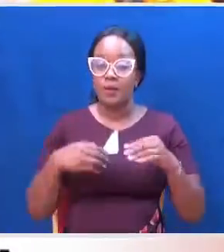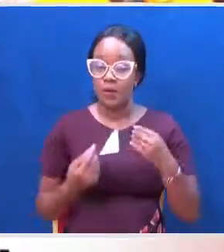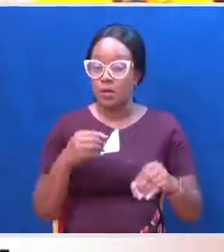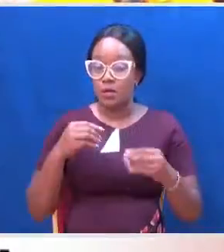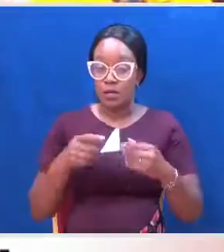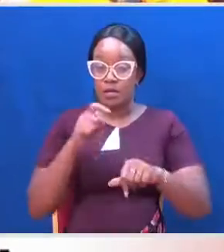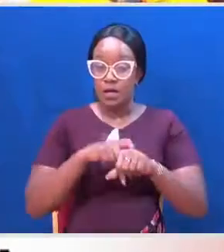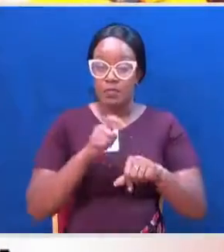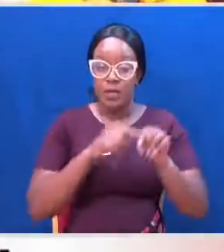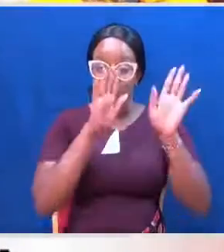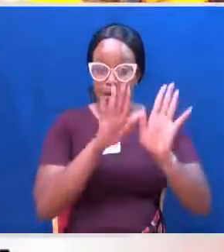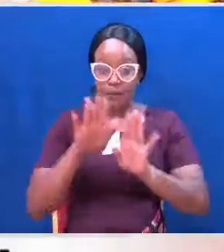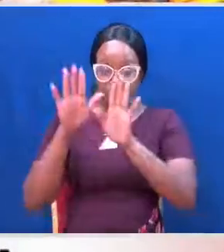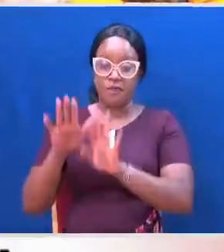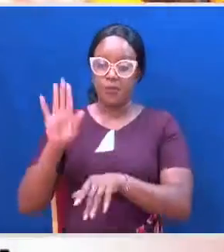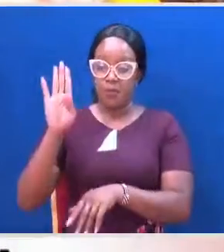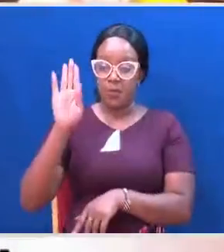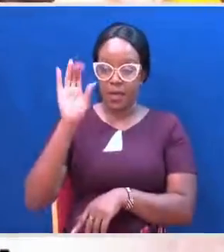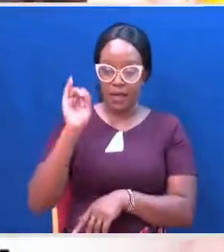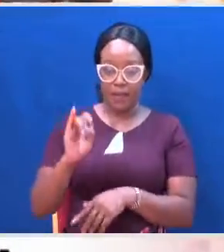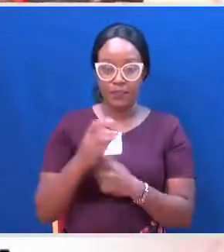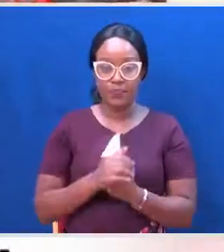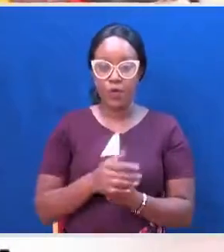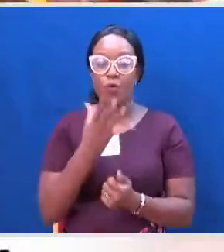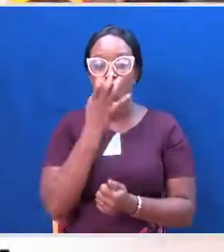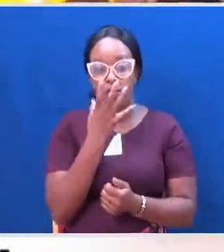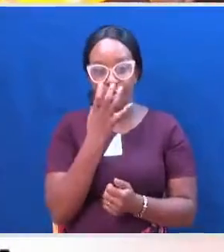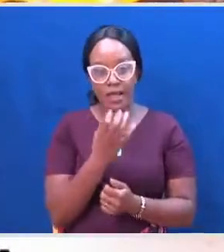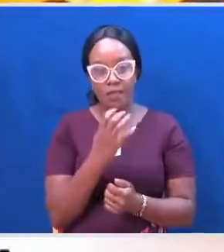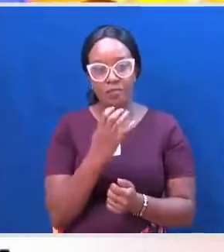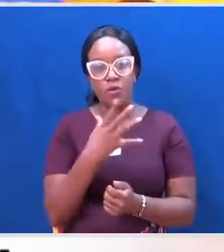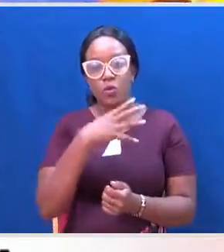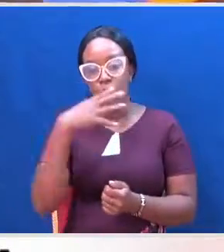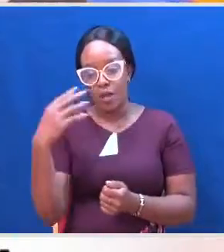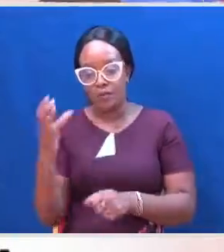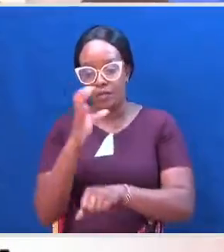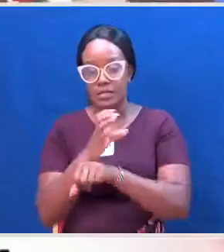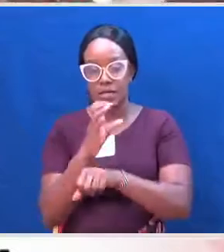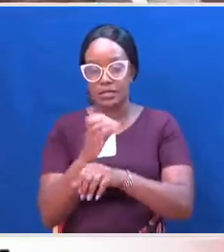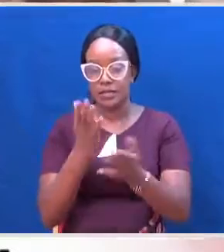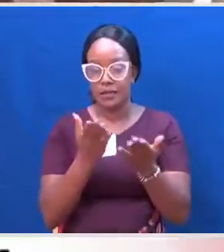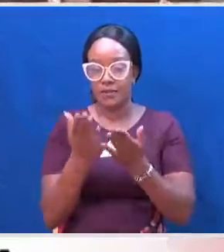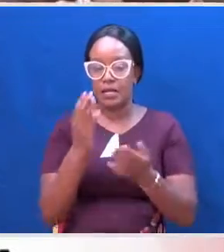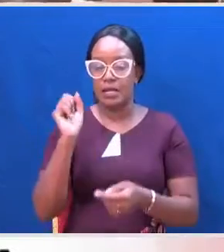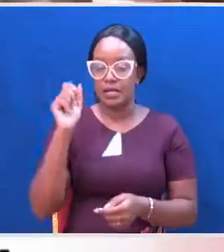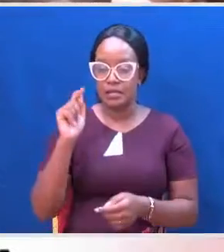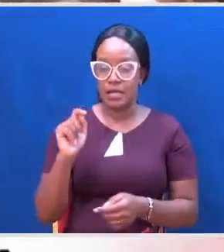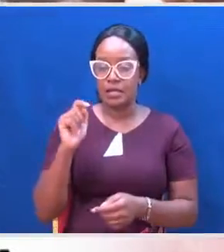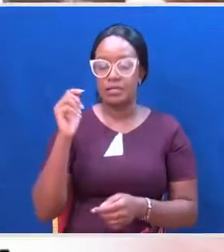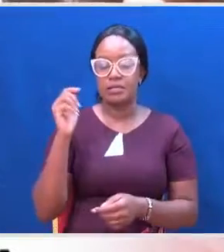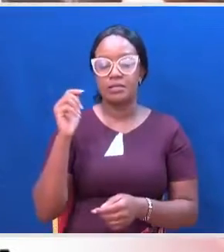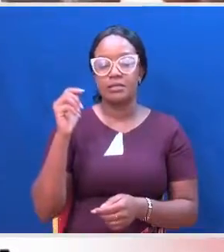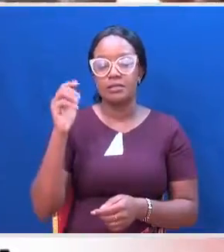Bill 2020. ODM leader Raila Odinga attended a church service at the St. Stephen's Luanya Catholic